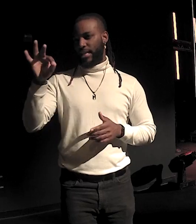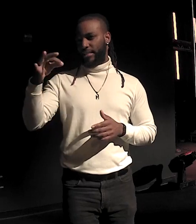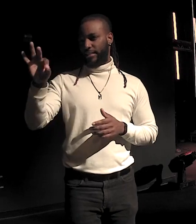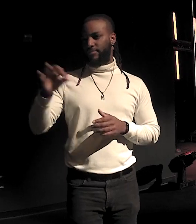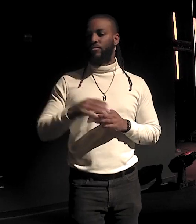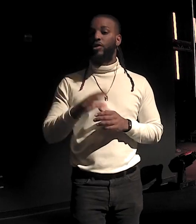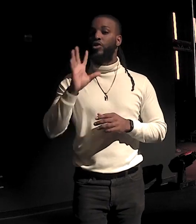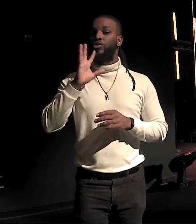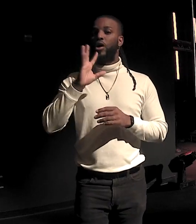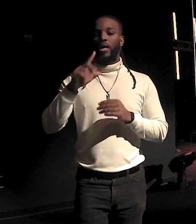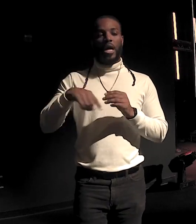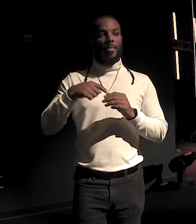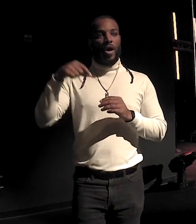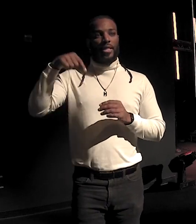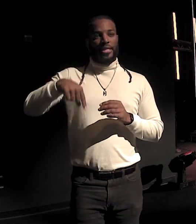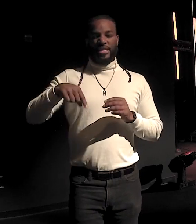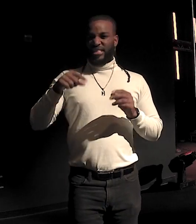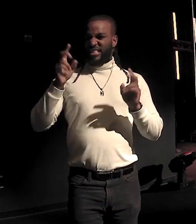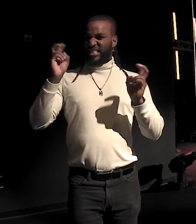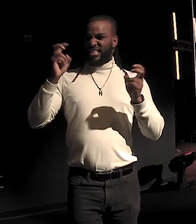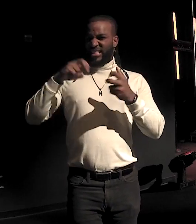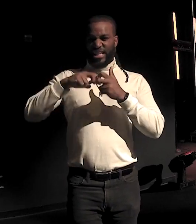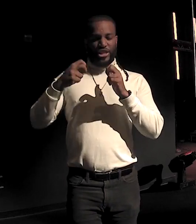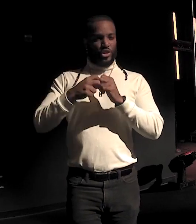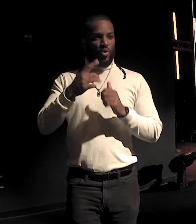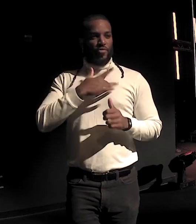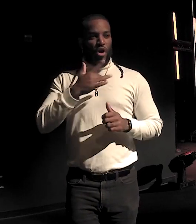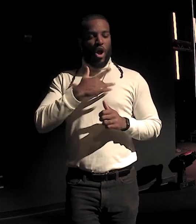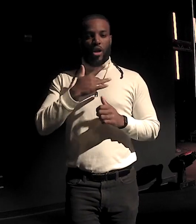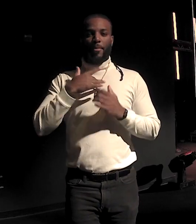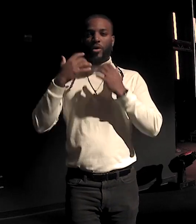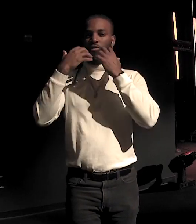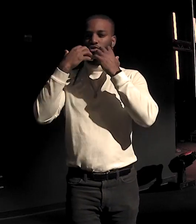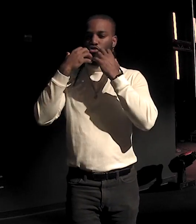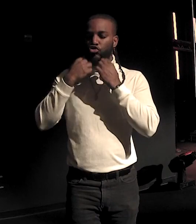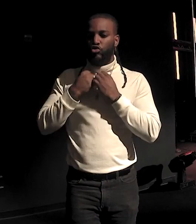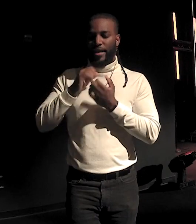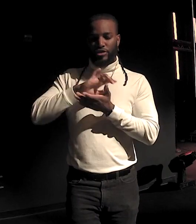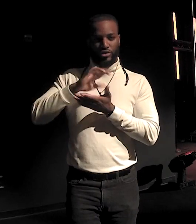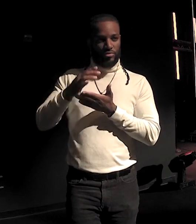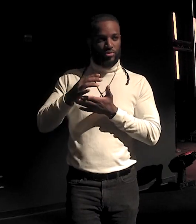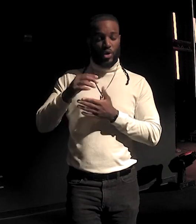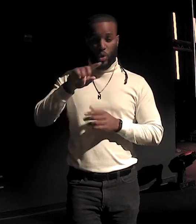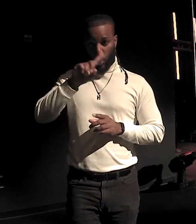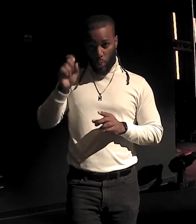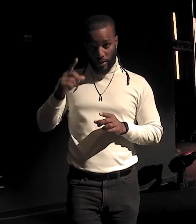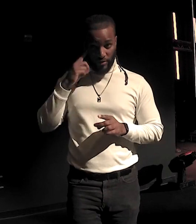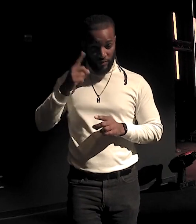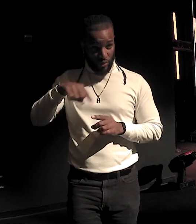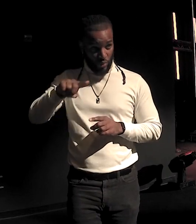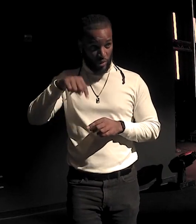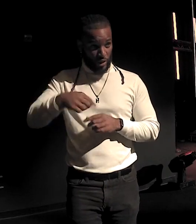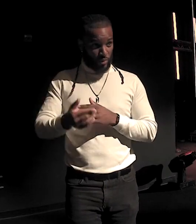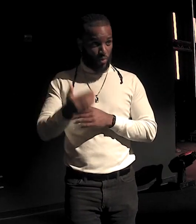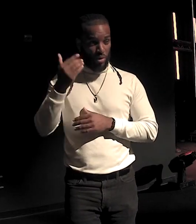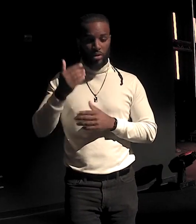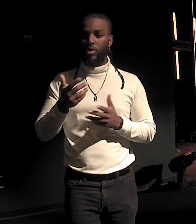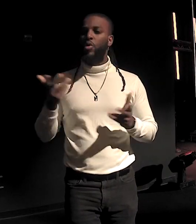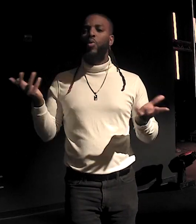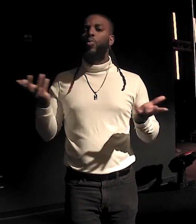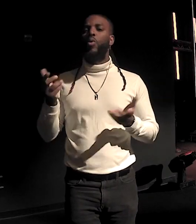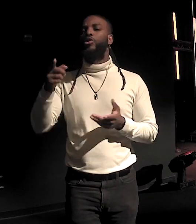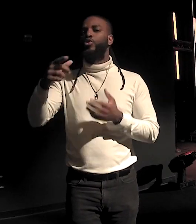going to talk about this issue of the heart about treasure. So the question for you this morning is, what do